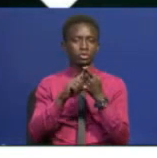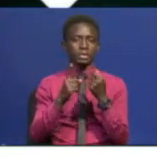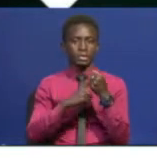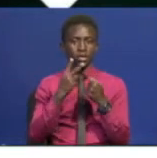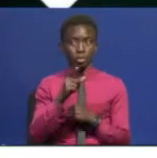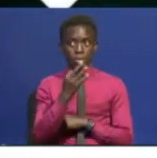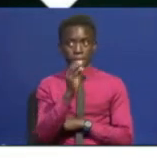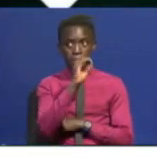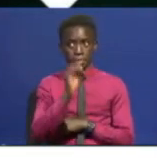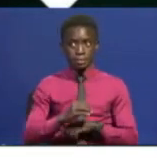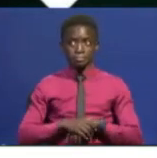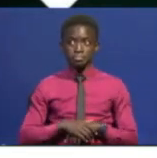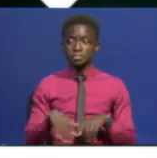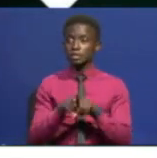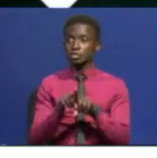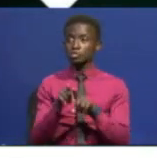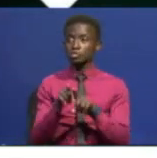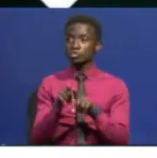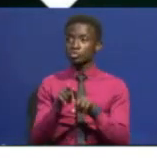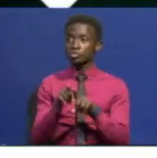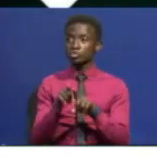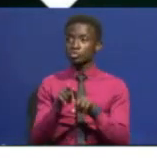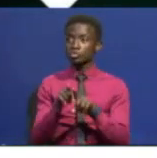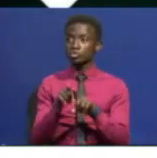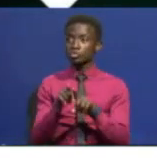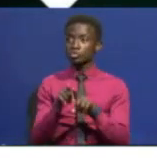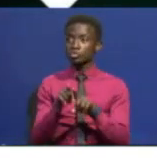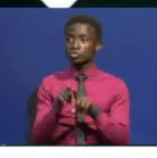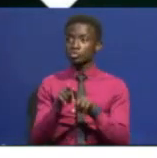was driven by customer segmentation, public